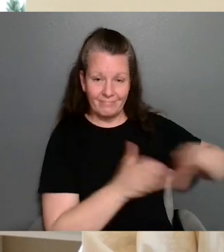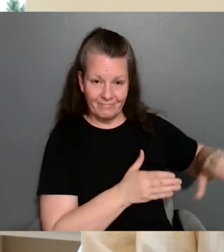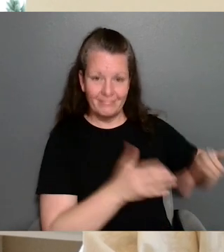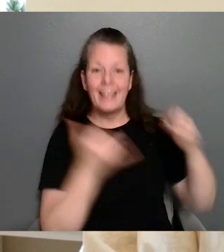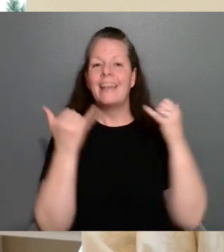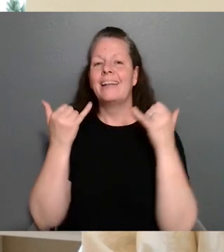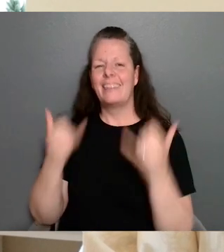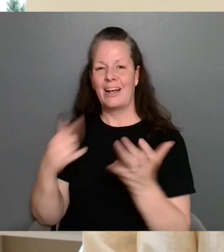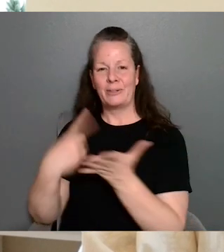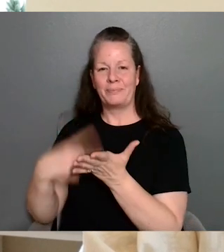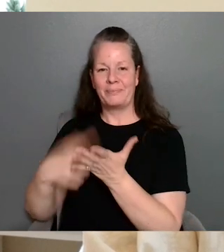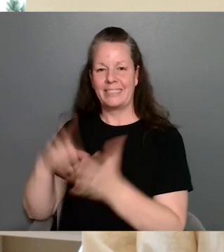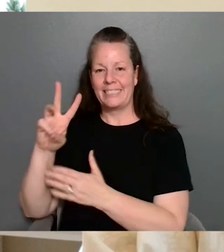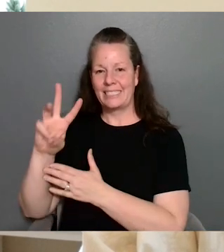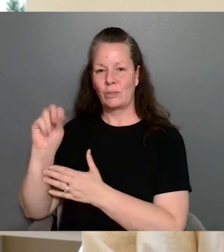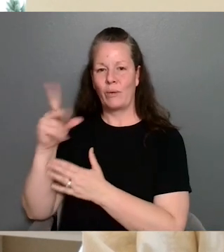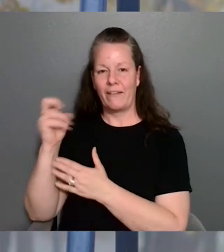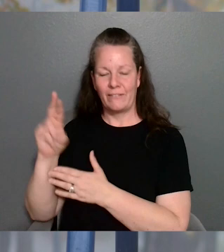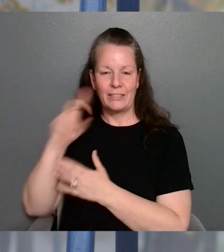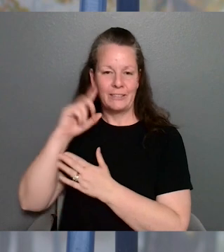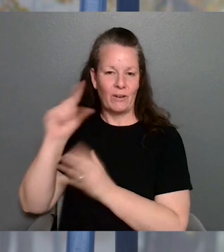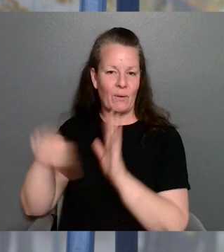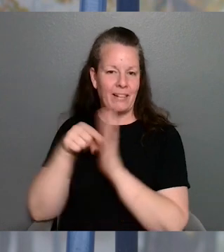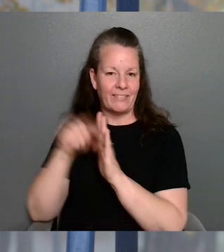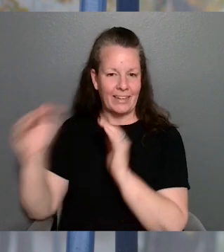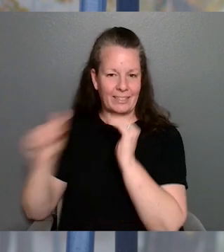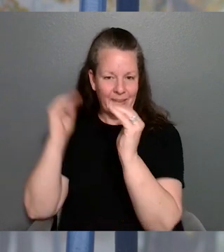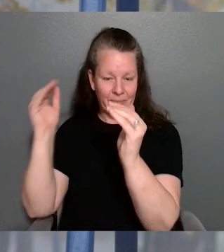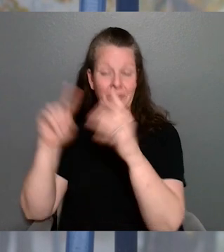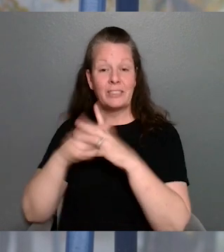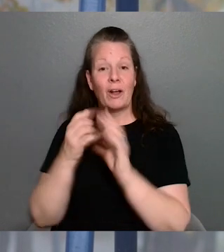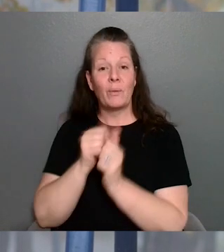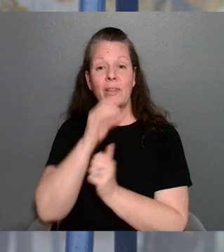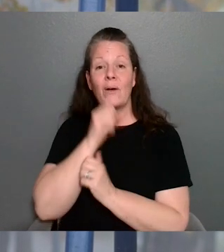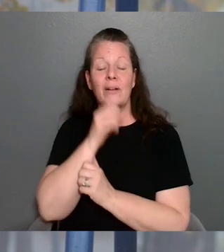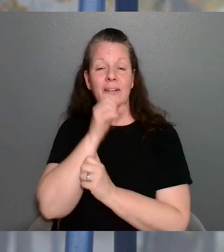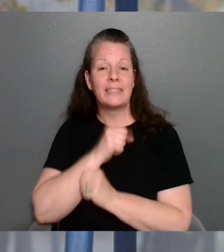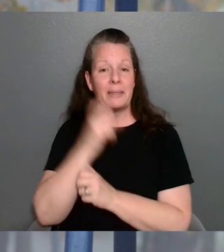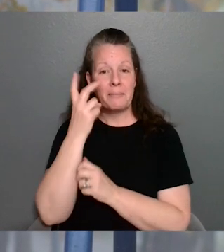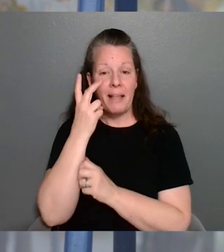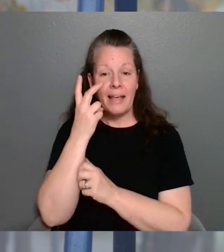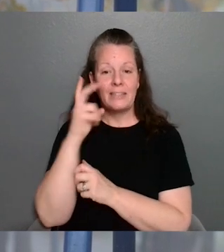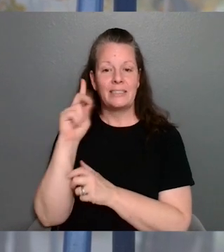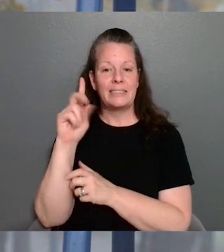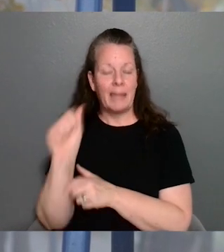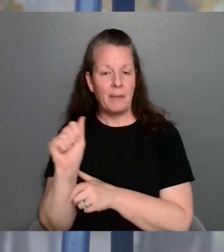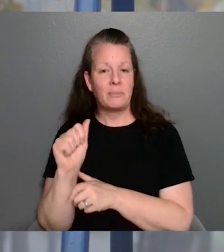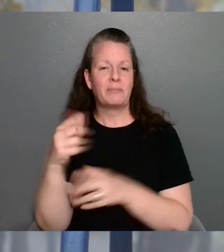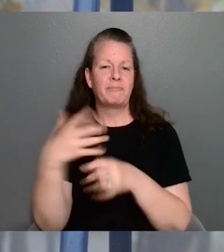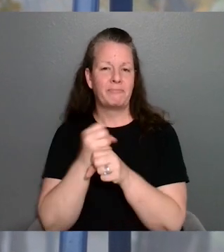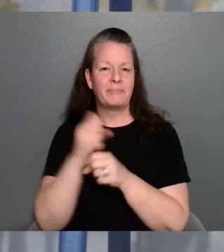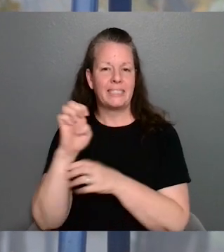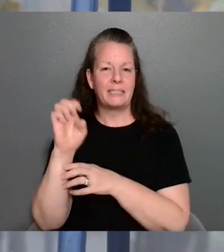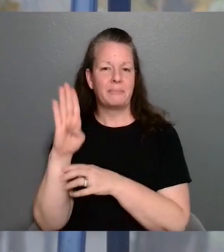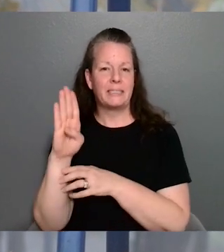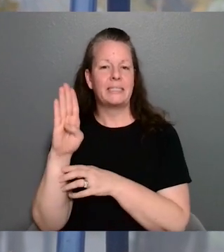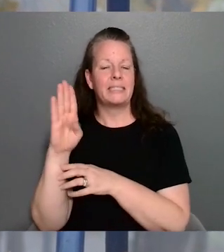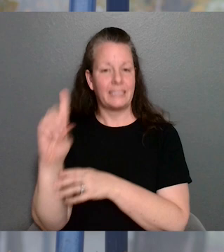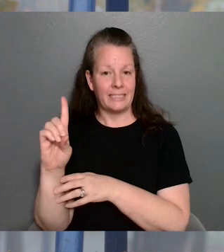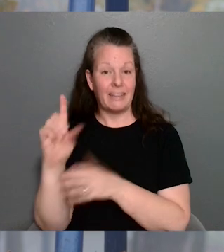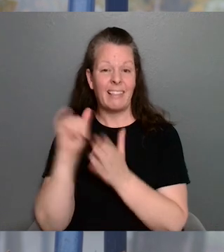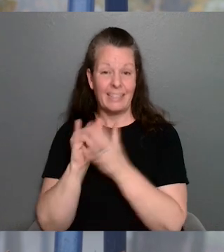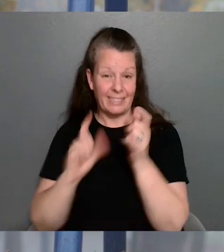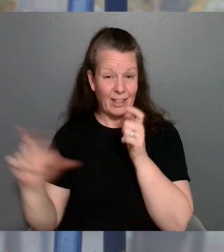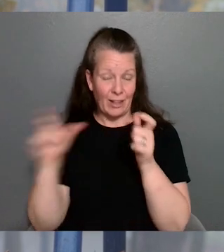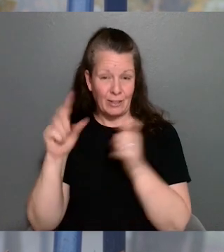waivers available to qualifying adults. Let's start with the Elderly, Blind, and Disabled Waiver, or EBD, which is the largest